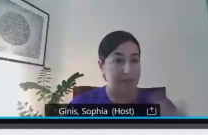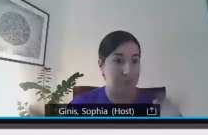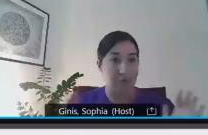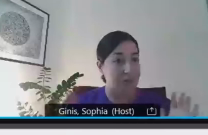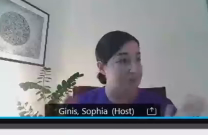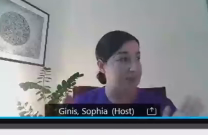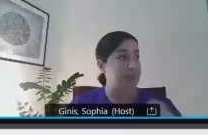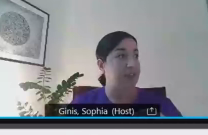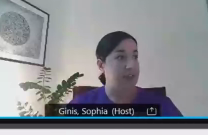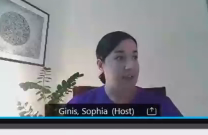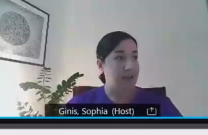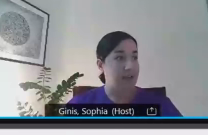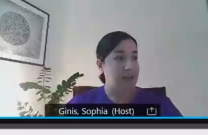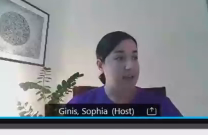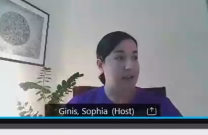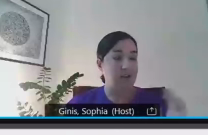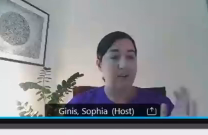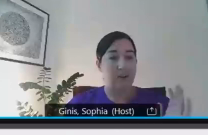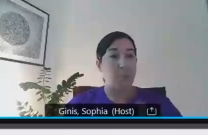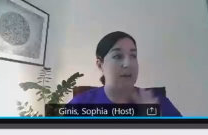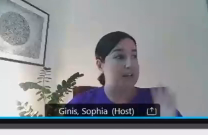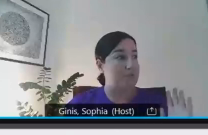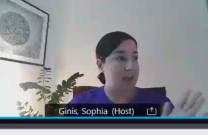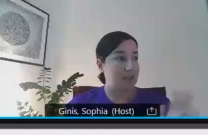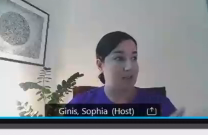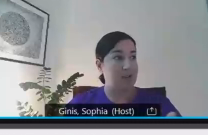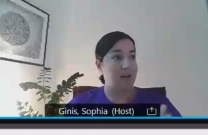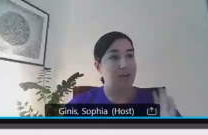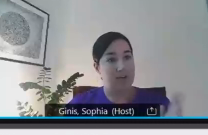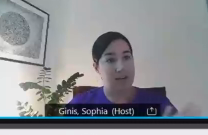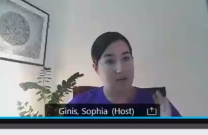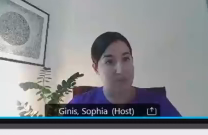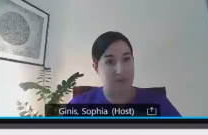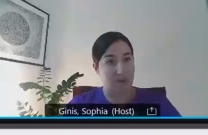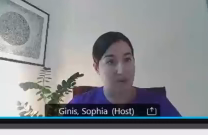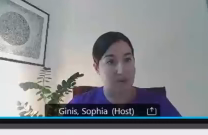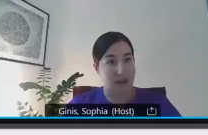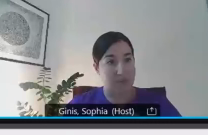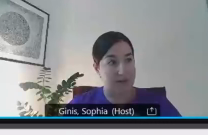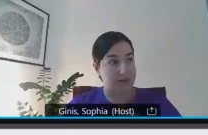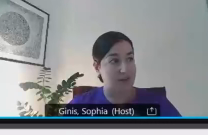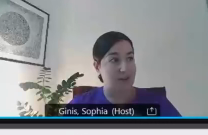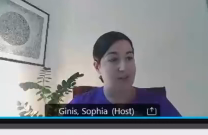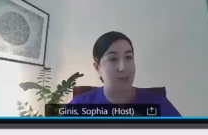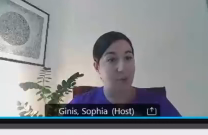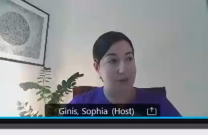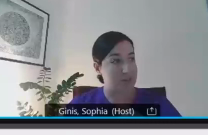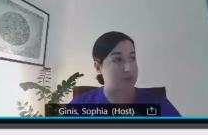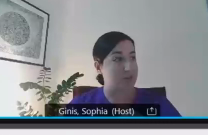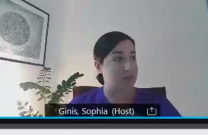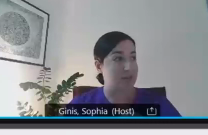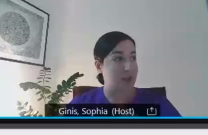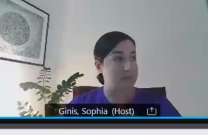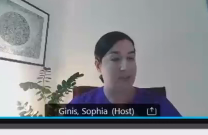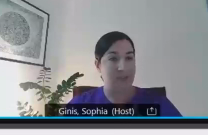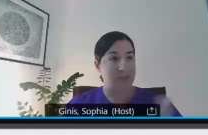works the best purely physically, and what is best serving our destinations and major destinations and employment